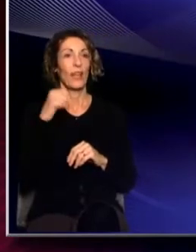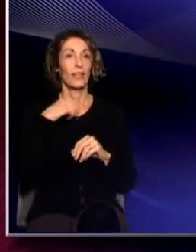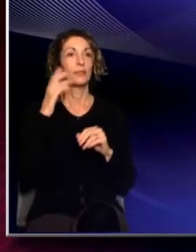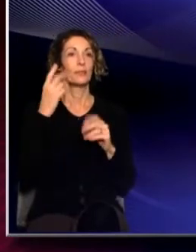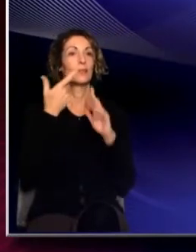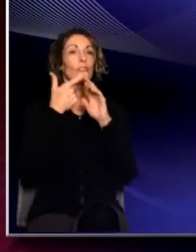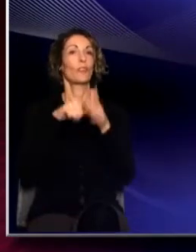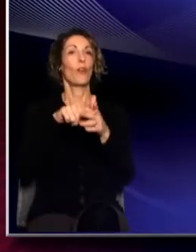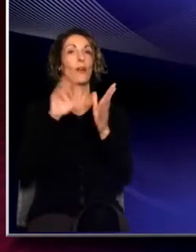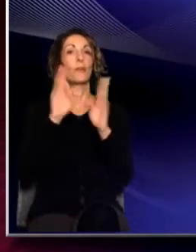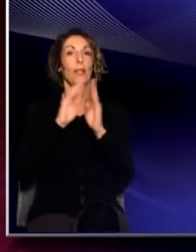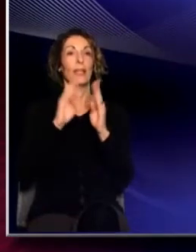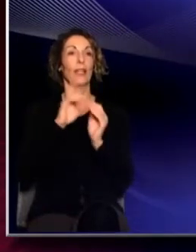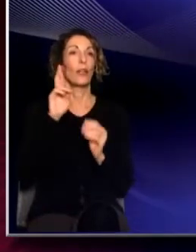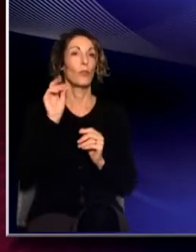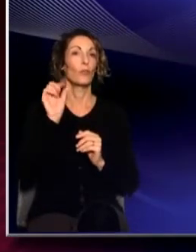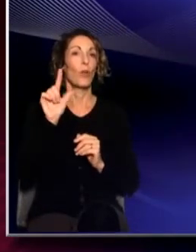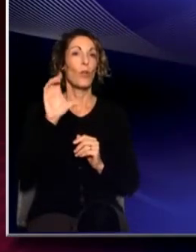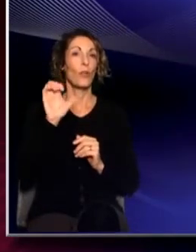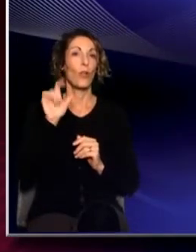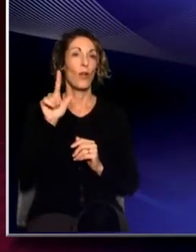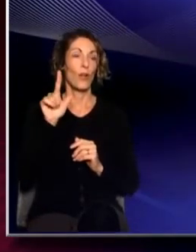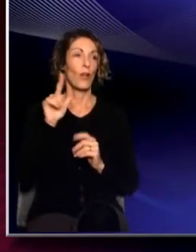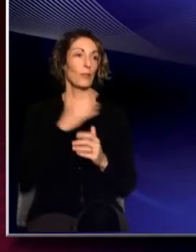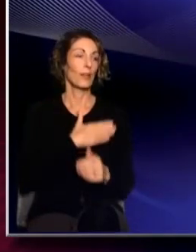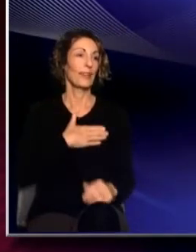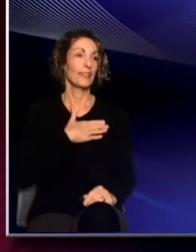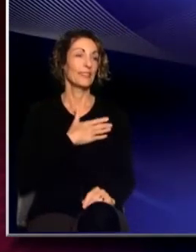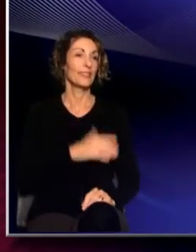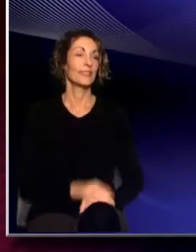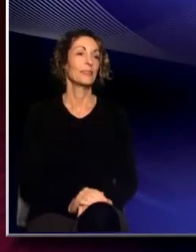to order and do roll call, please.